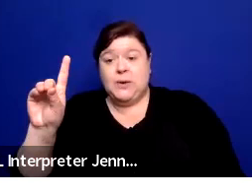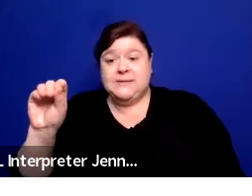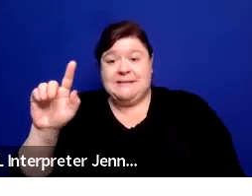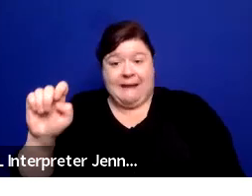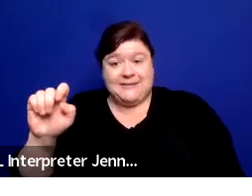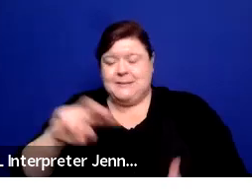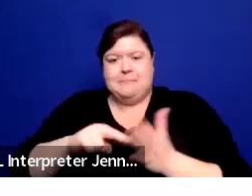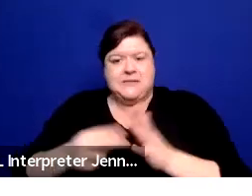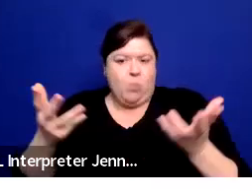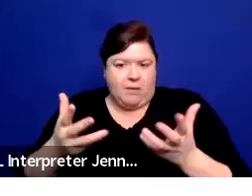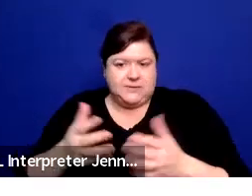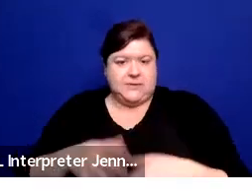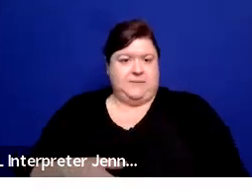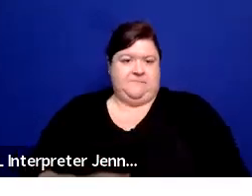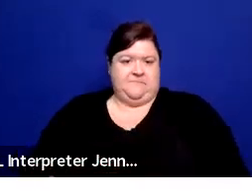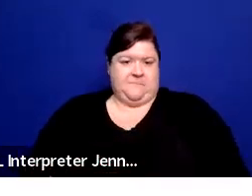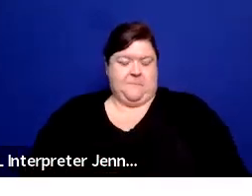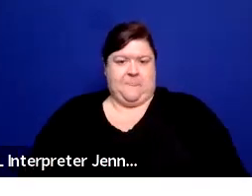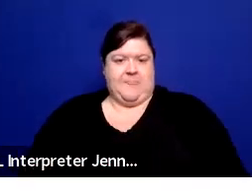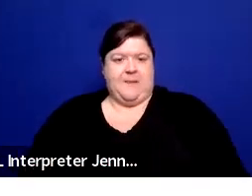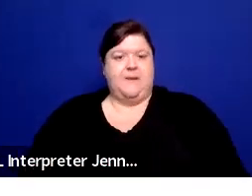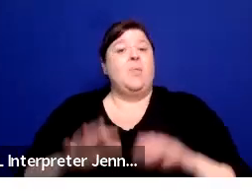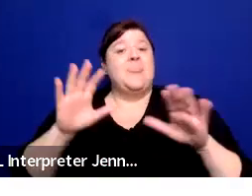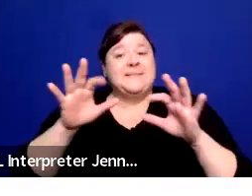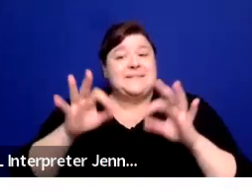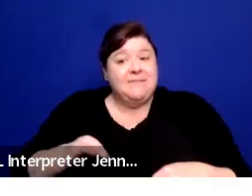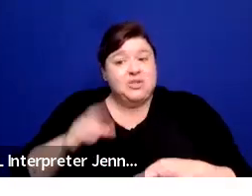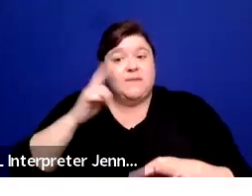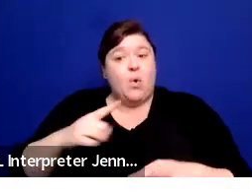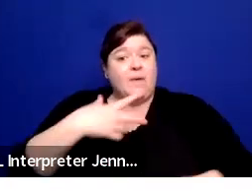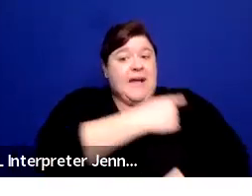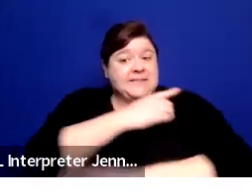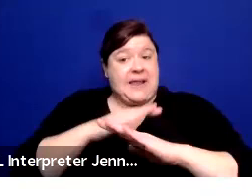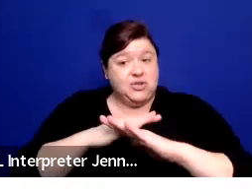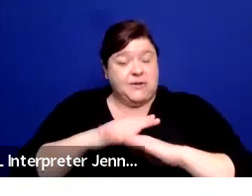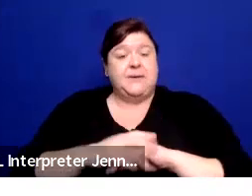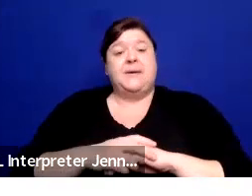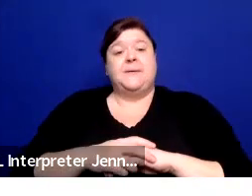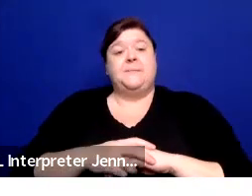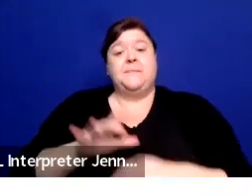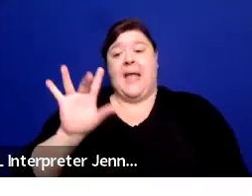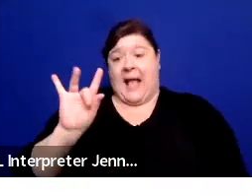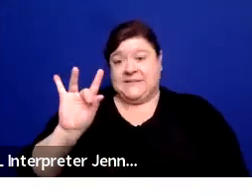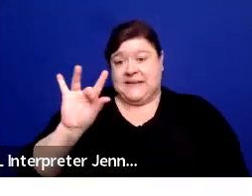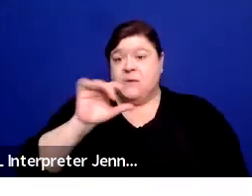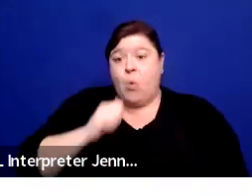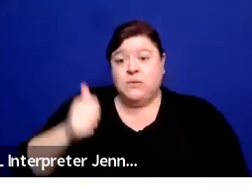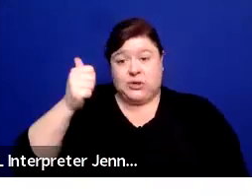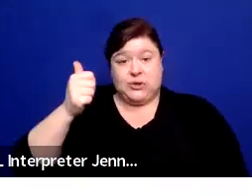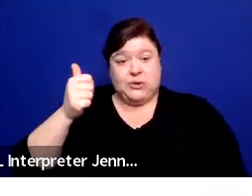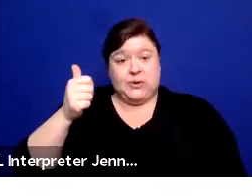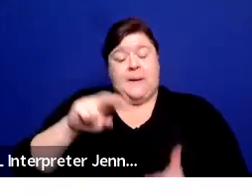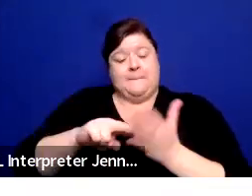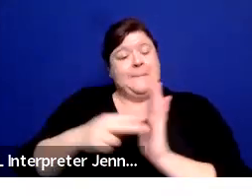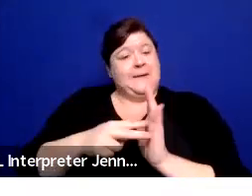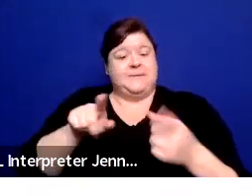vaccine definition, or the up to date definition for vaccination. And this is for adults 18 years and older that they have either